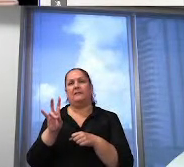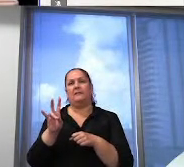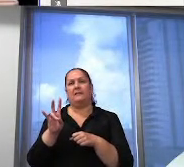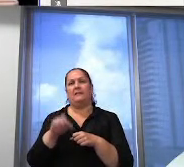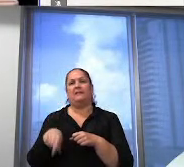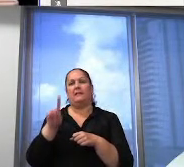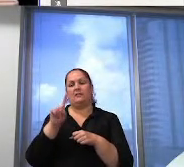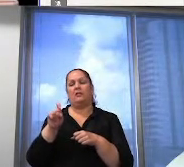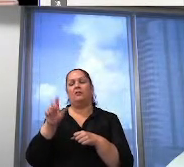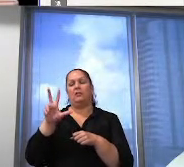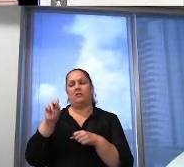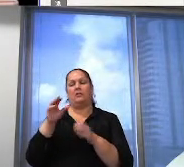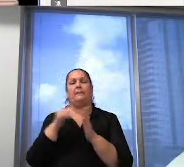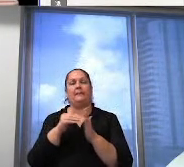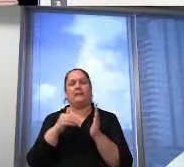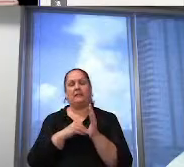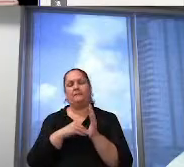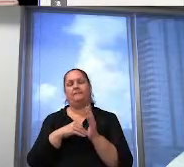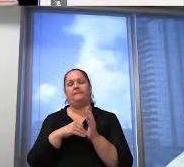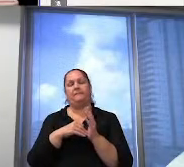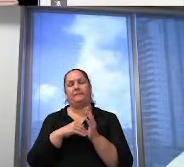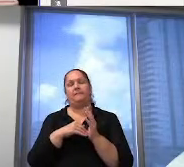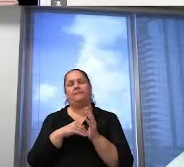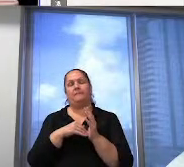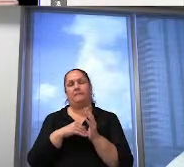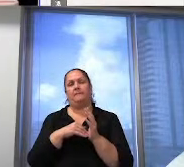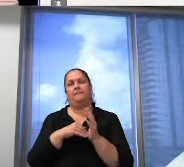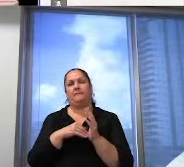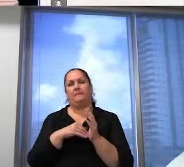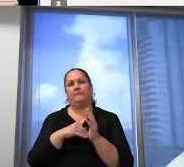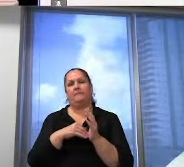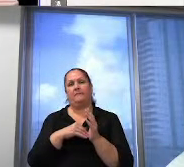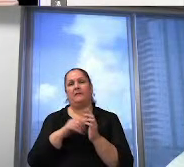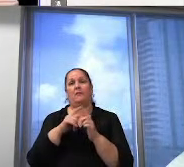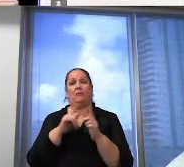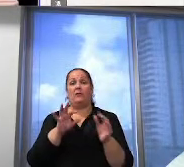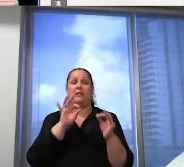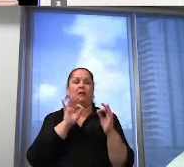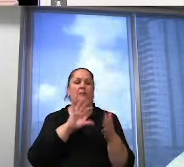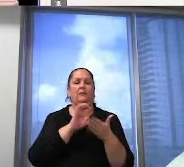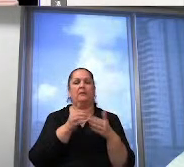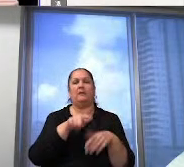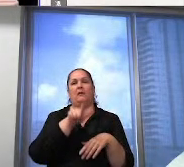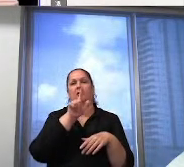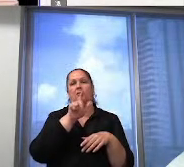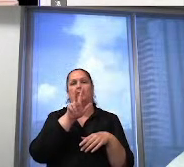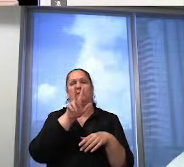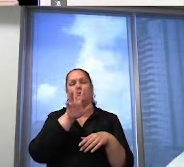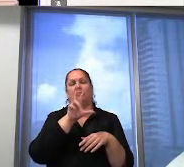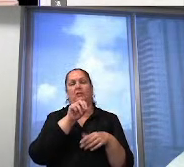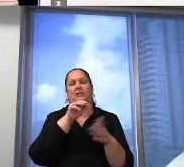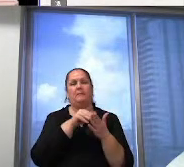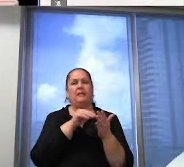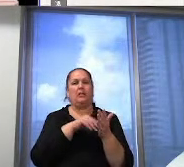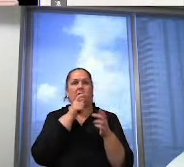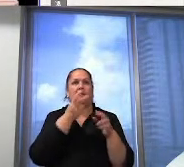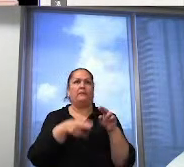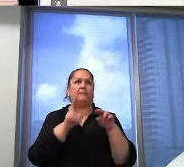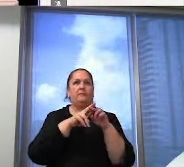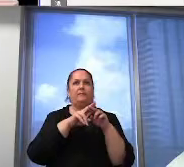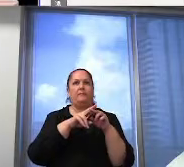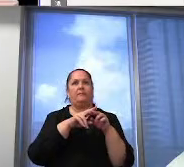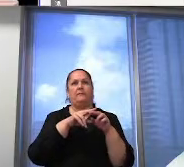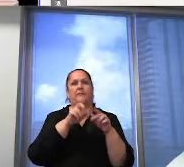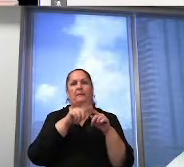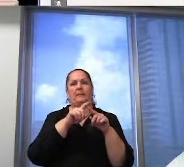rises up to the 130 million. And on the optimal case, it's at the 130 million, then just